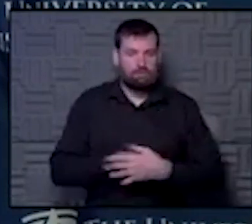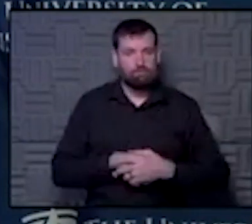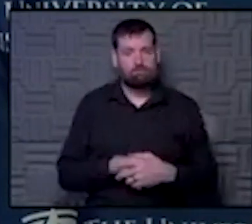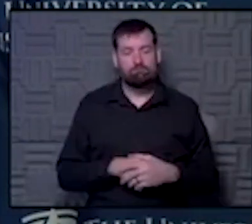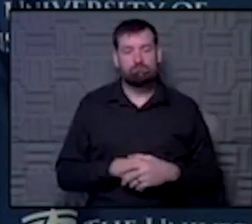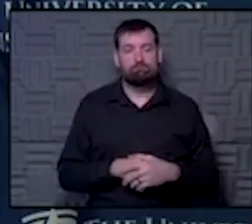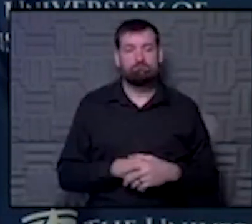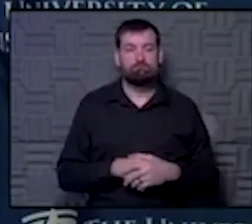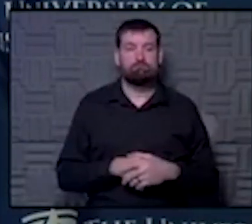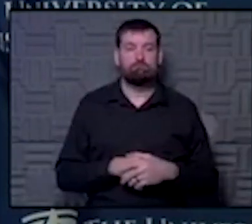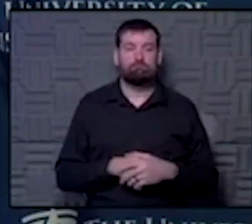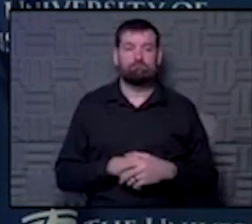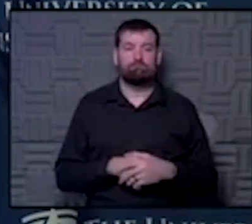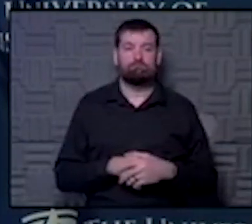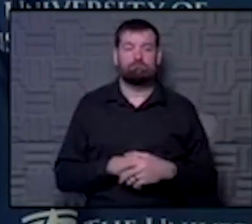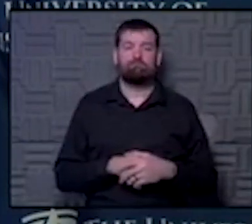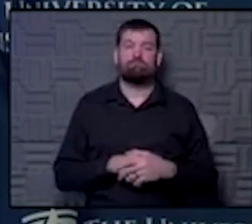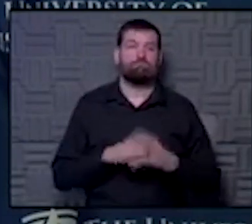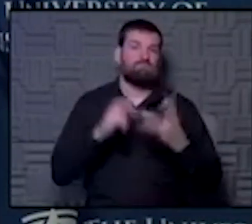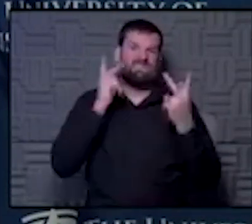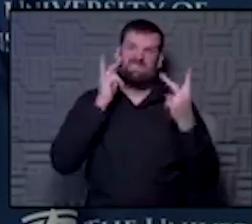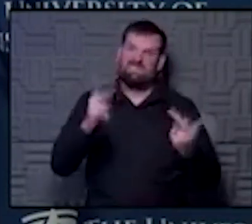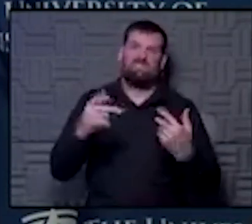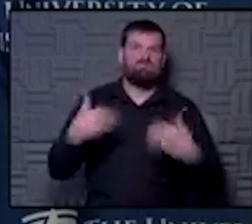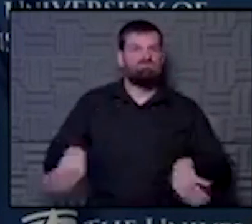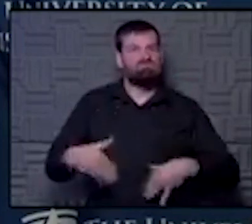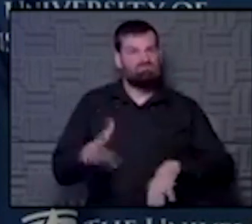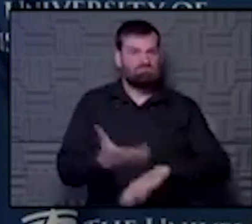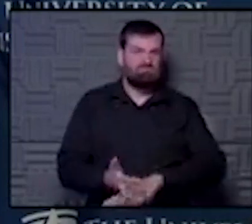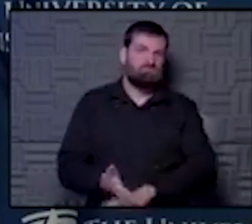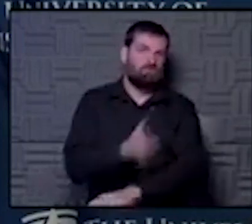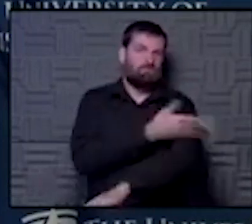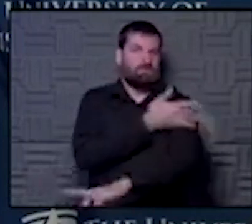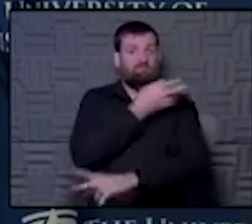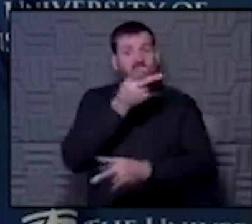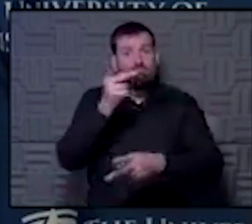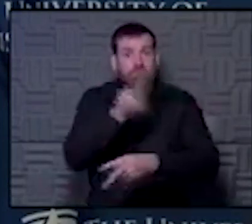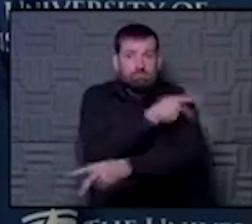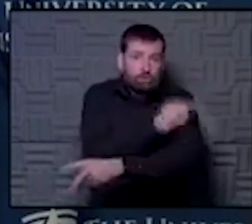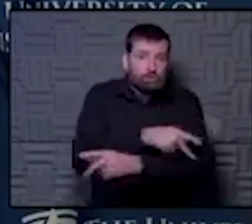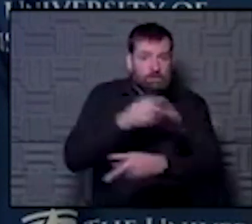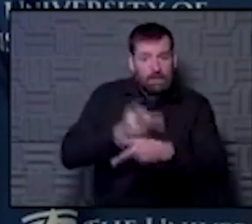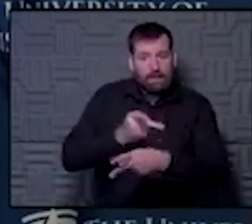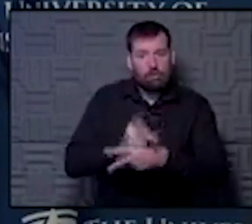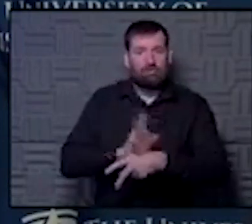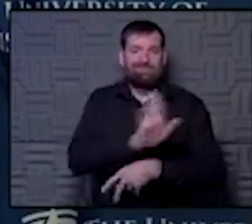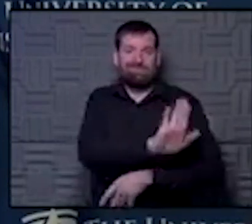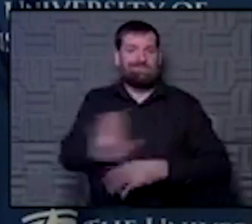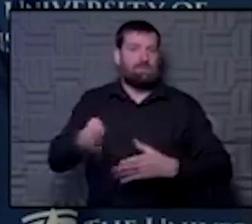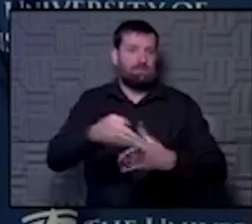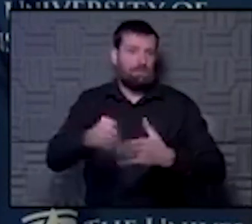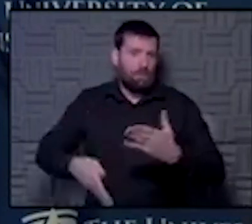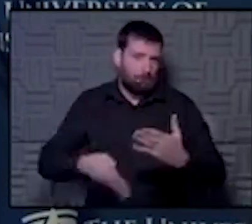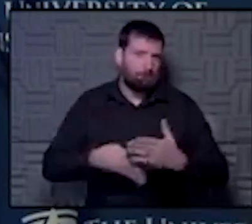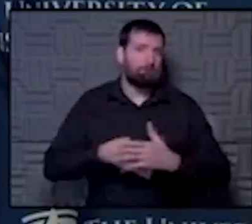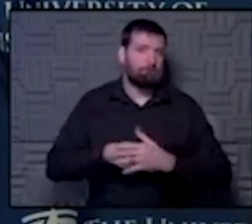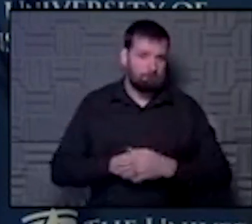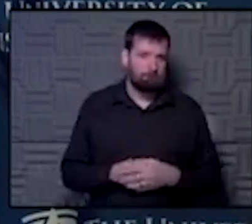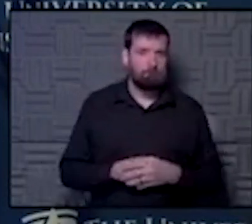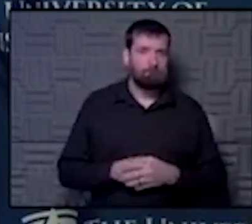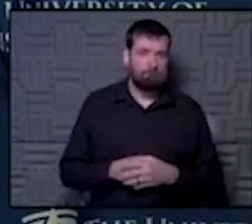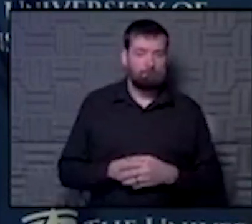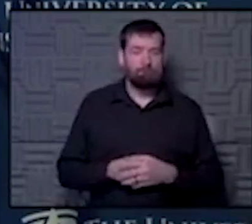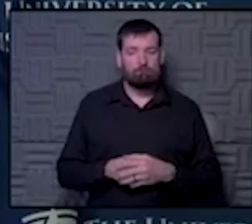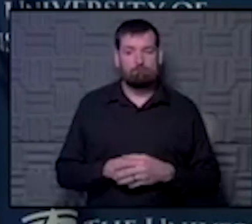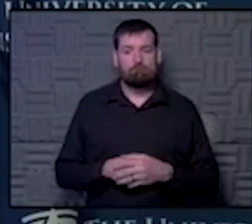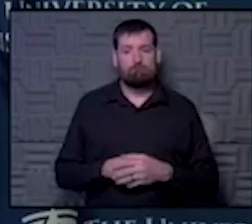a lot of improvement in patient care and the outcome. And that